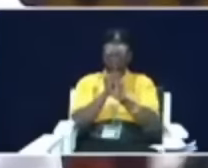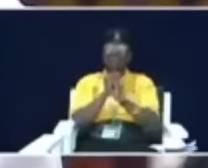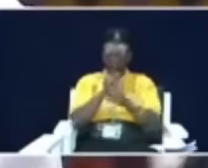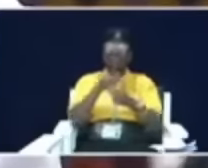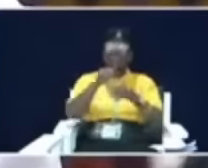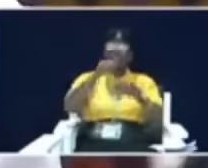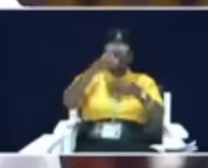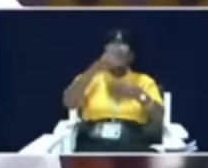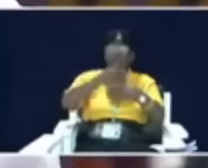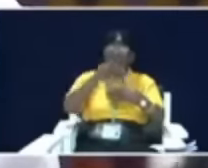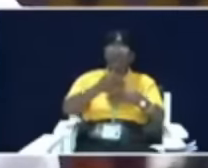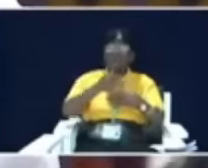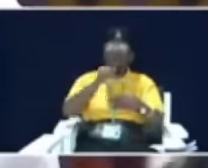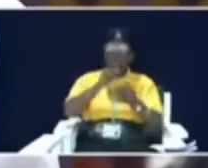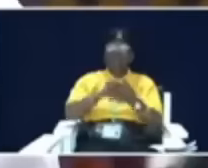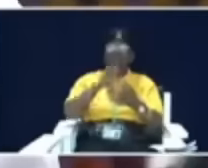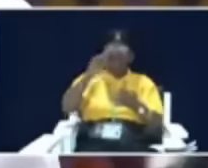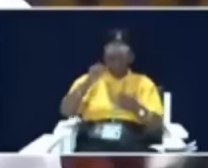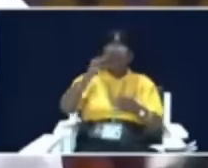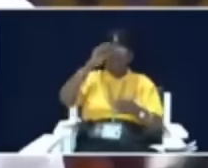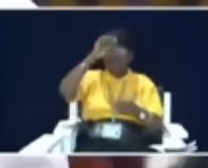walls that are man-made.